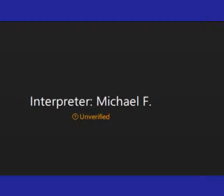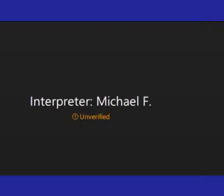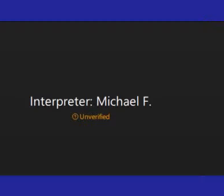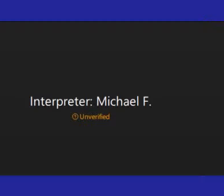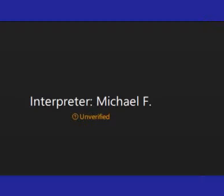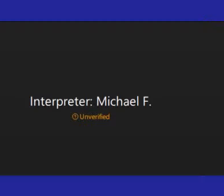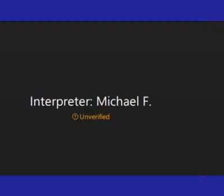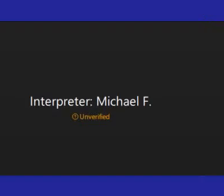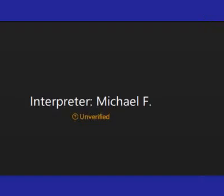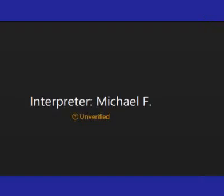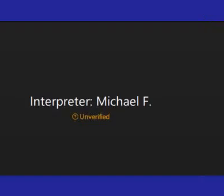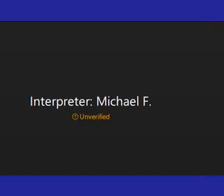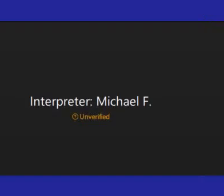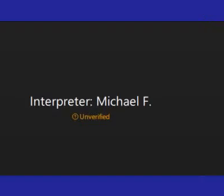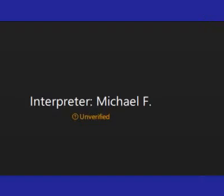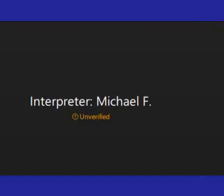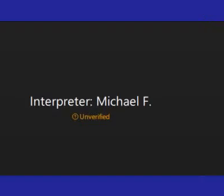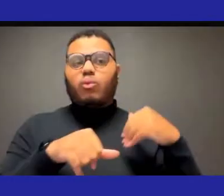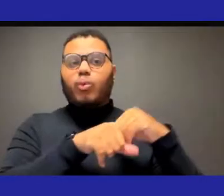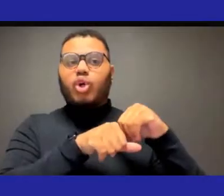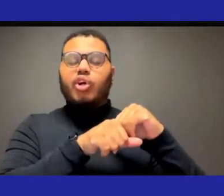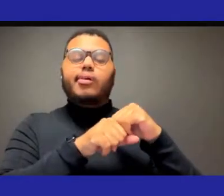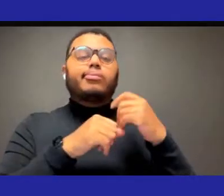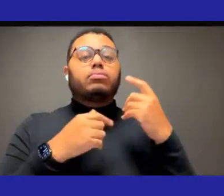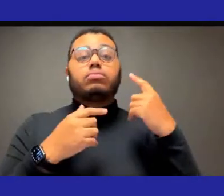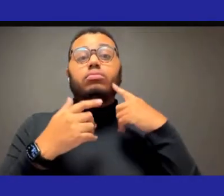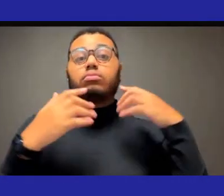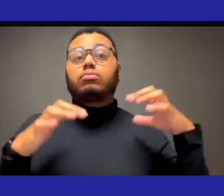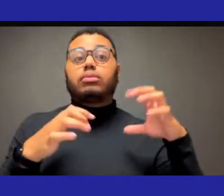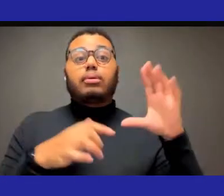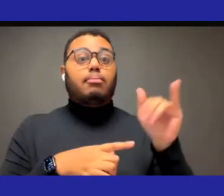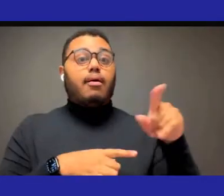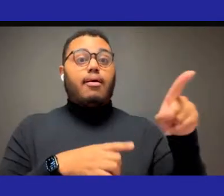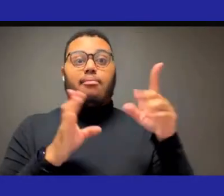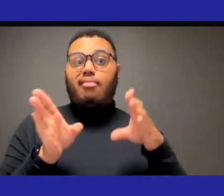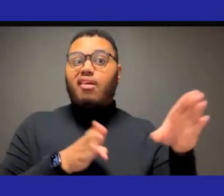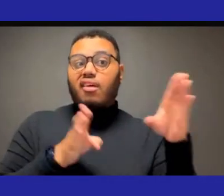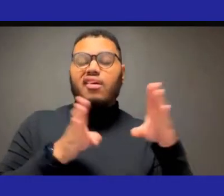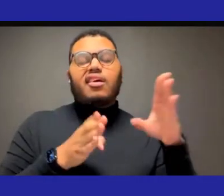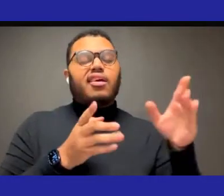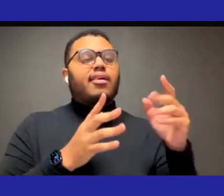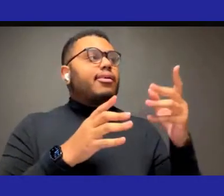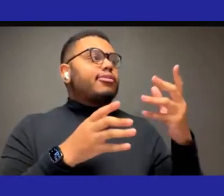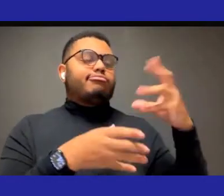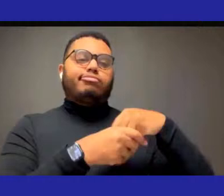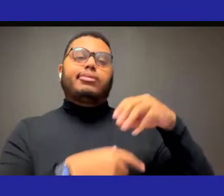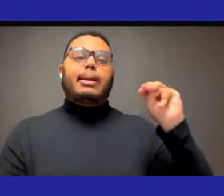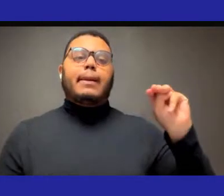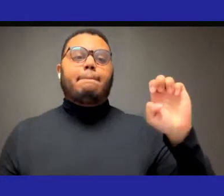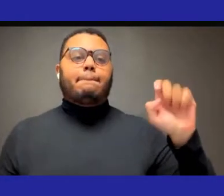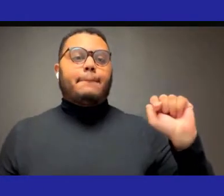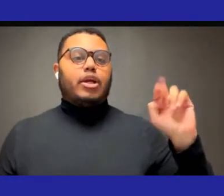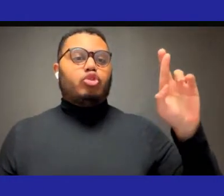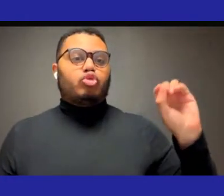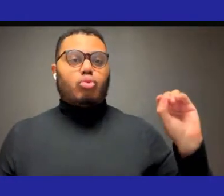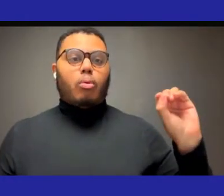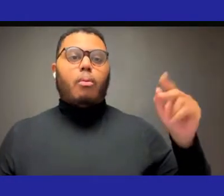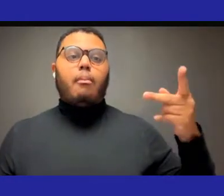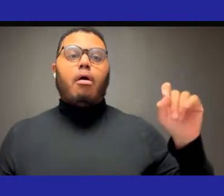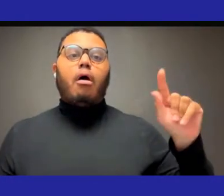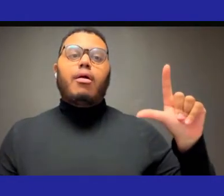lot of work done by plans, including MetroPlus, to ensure the registration process